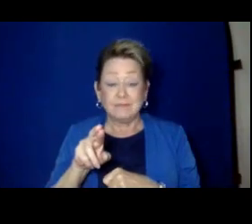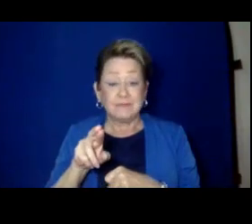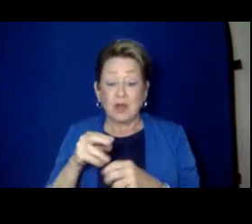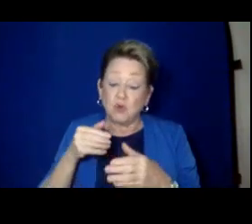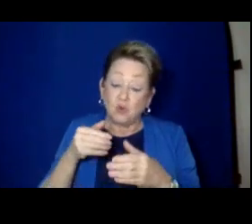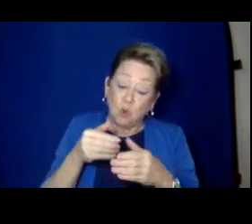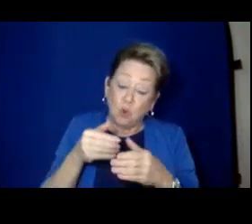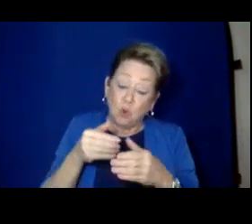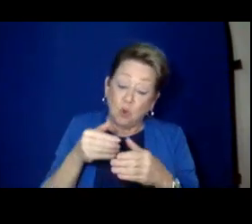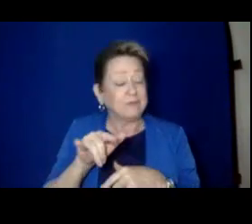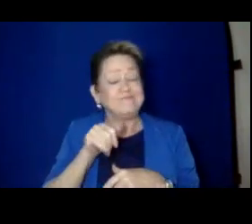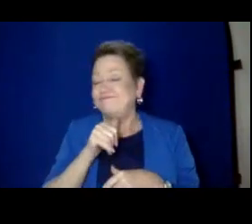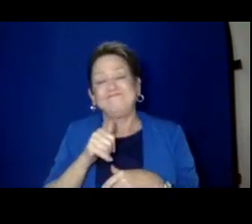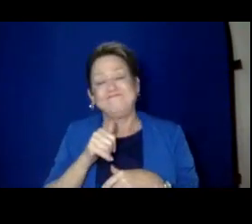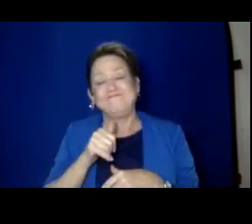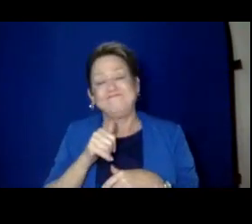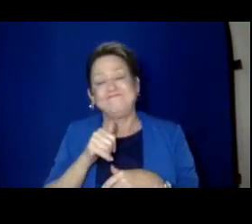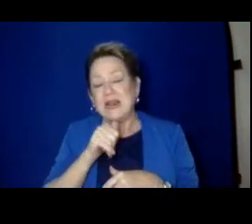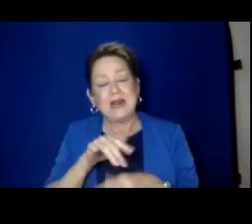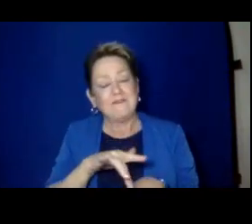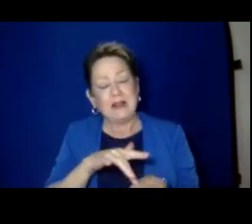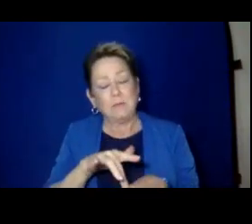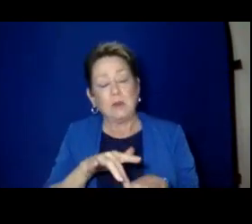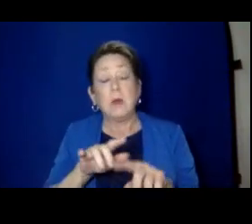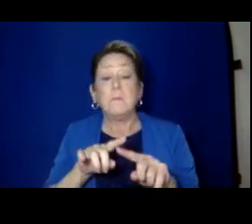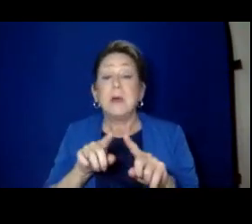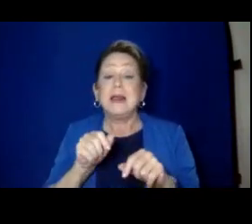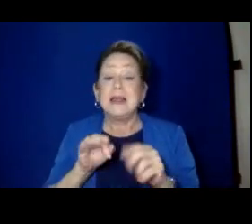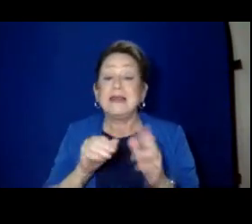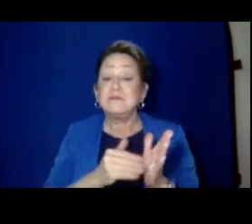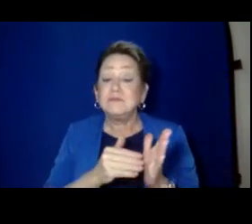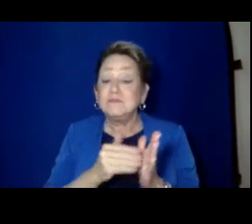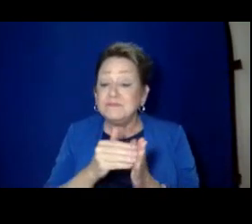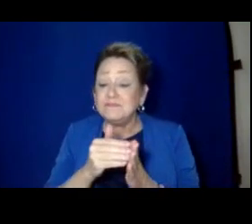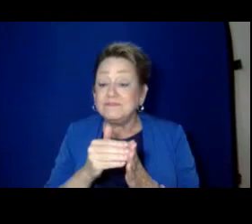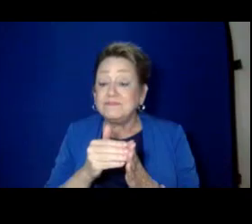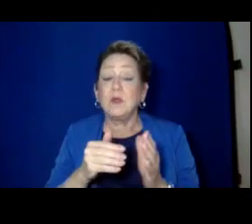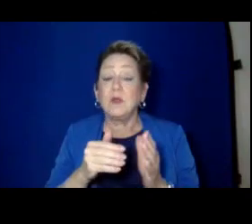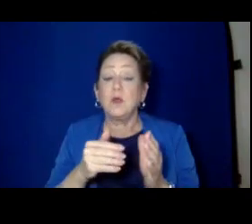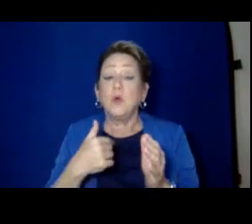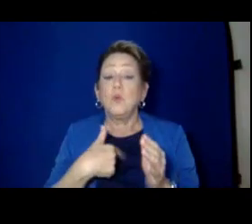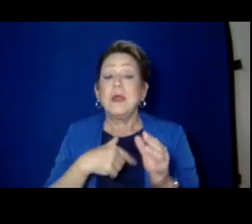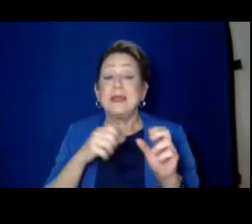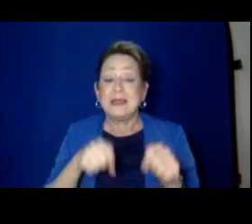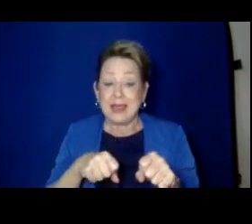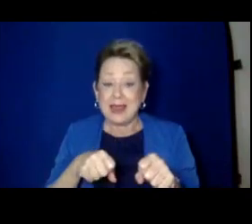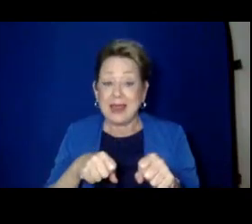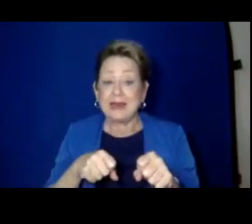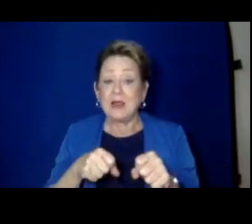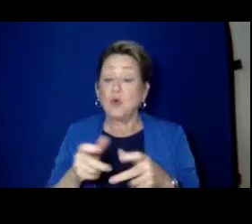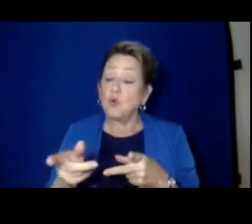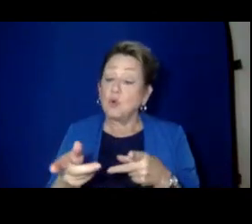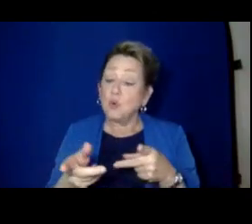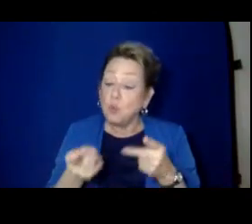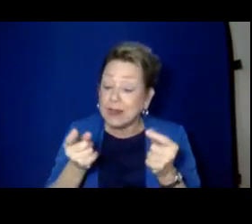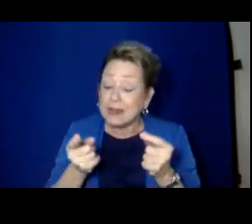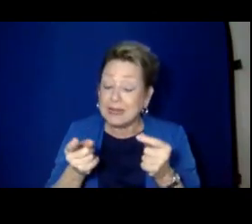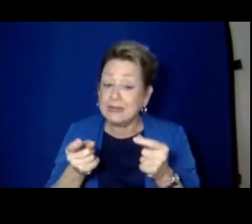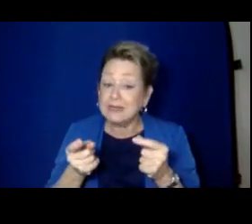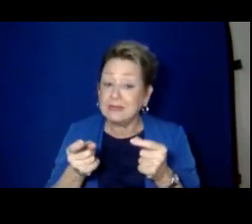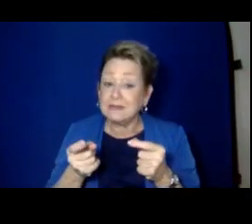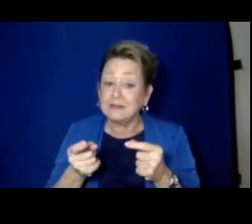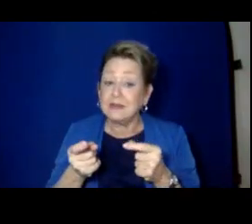frequency, then we're going to be able to get folks out there quickly enough that that extra trip time from the